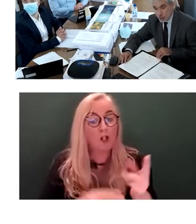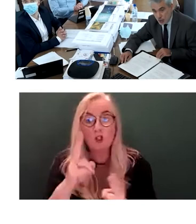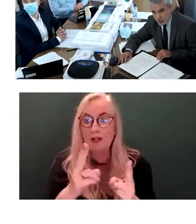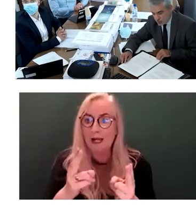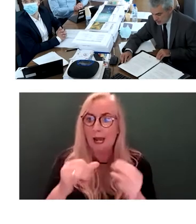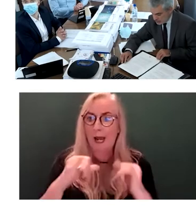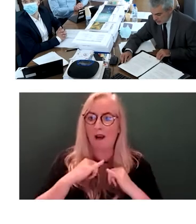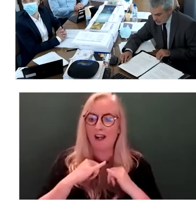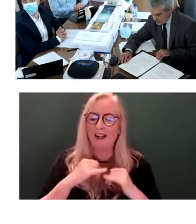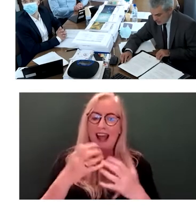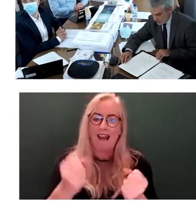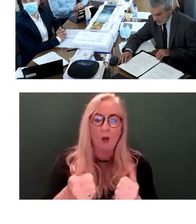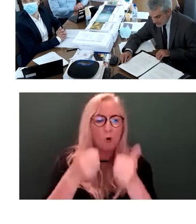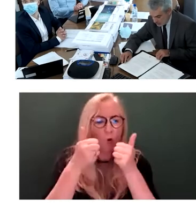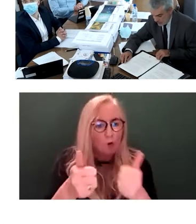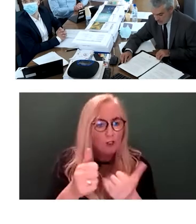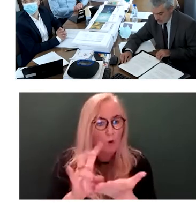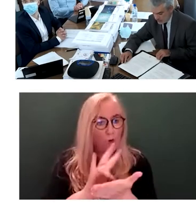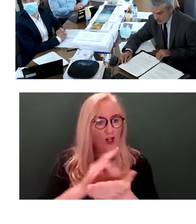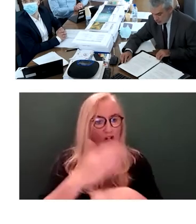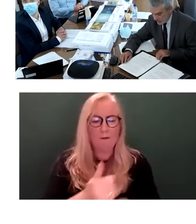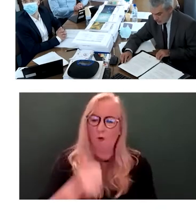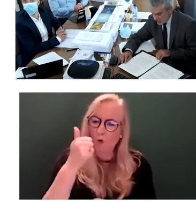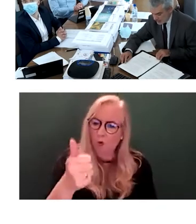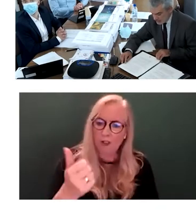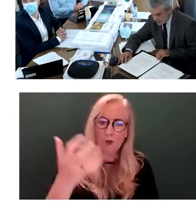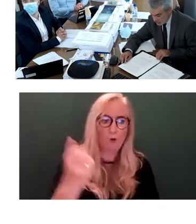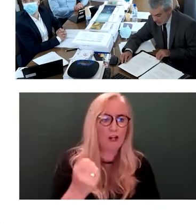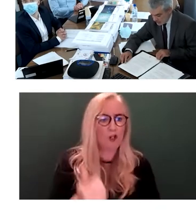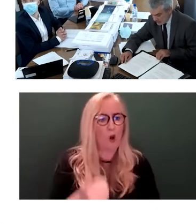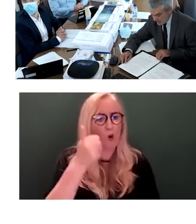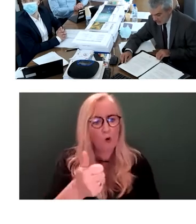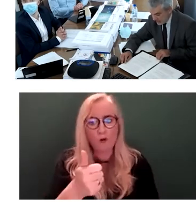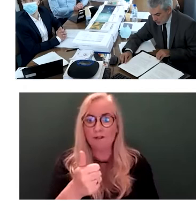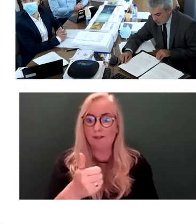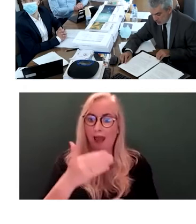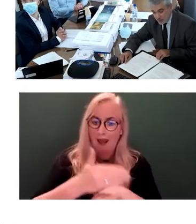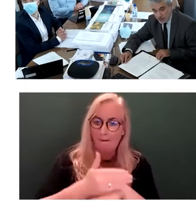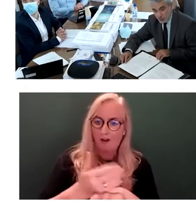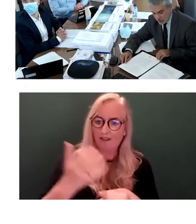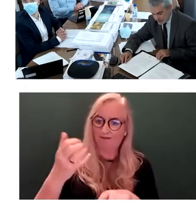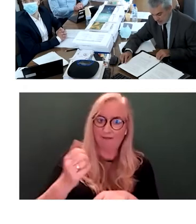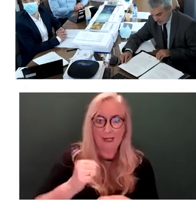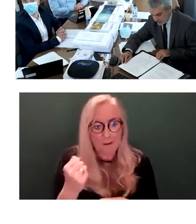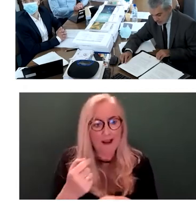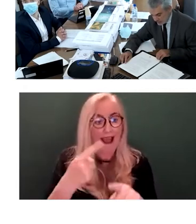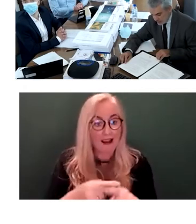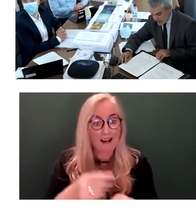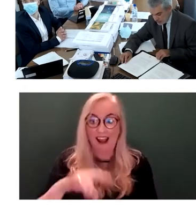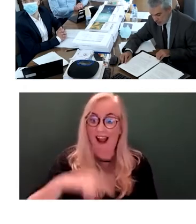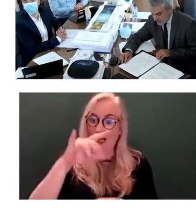access good quality jobs with decent wage, good labor market security, and high quality work